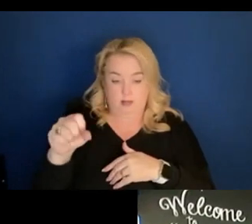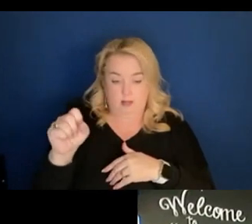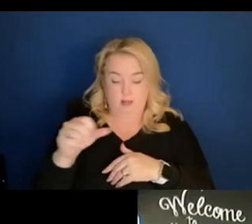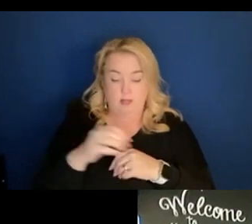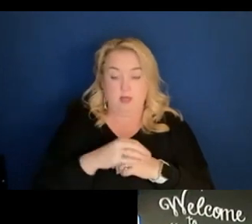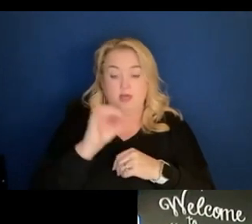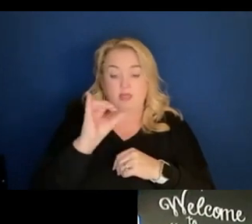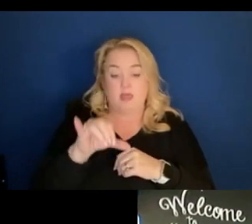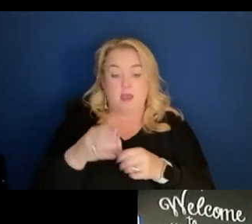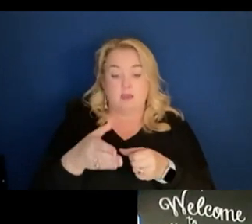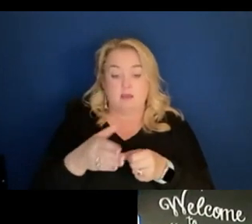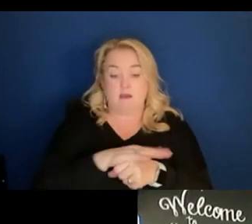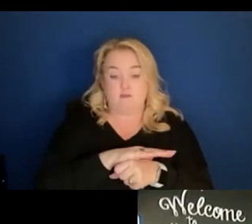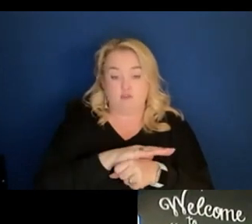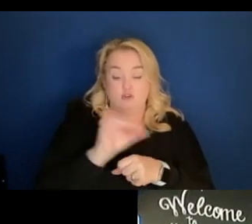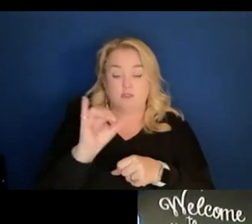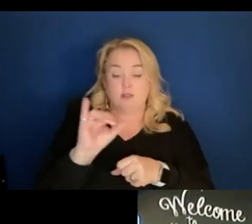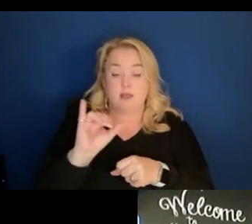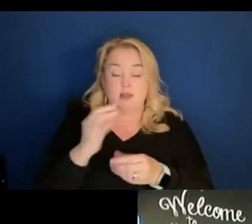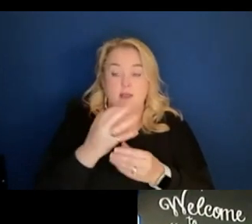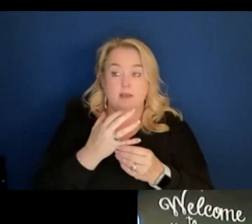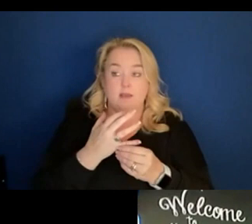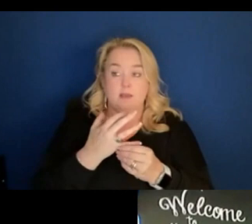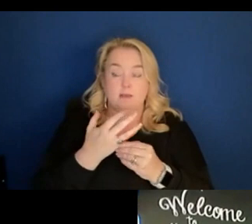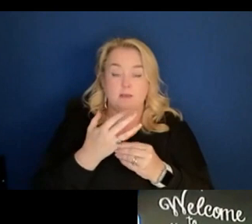covers things such as,